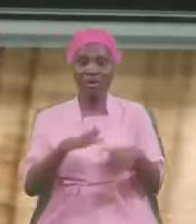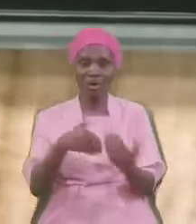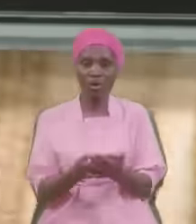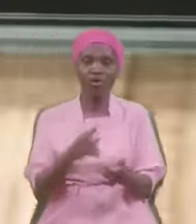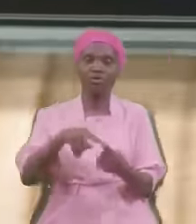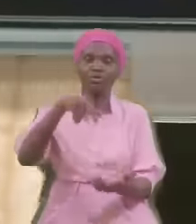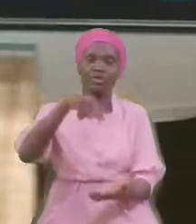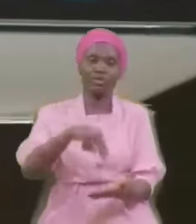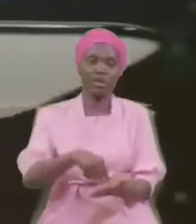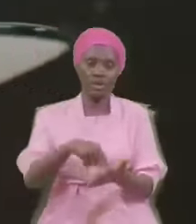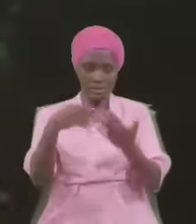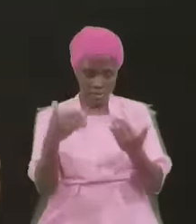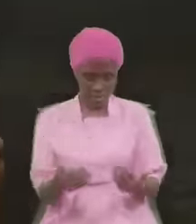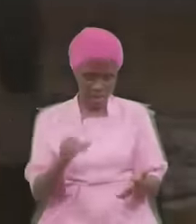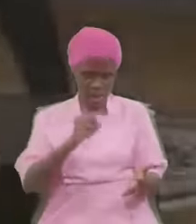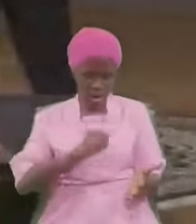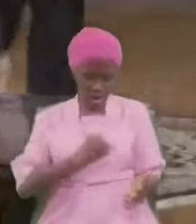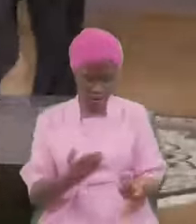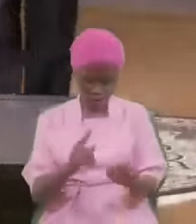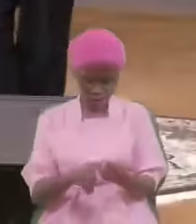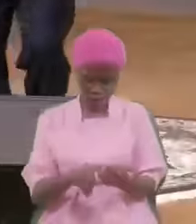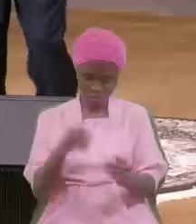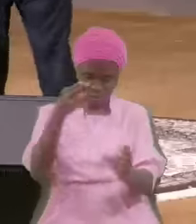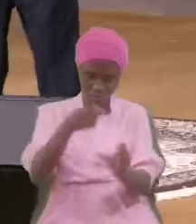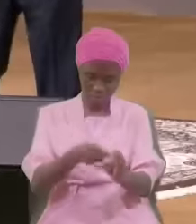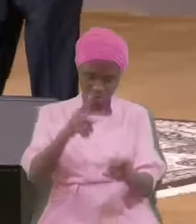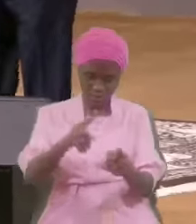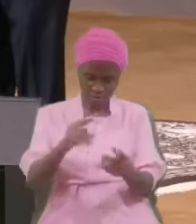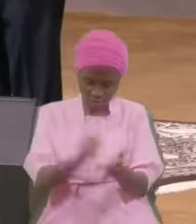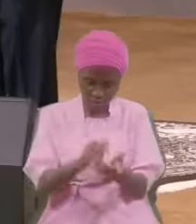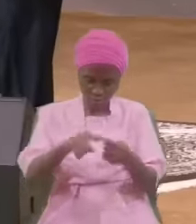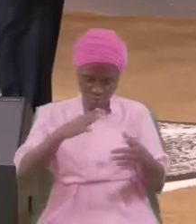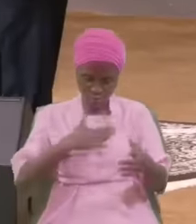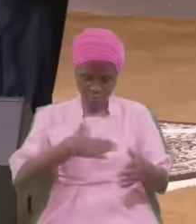apply that to myself? For myself,